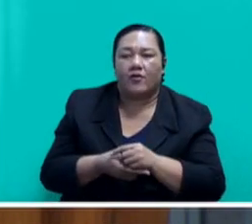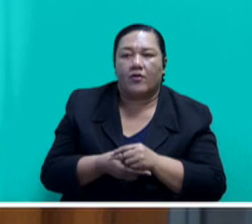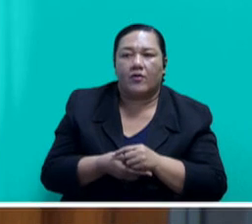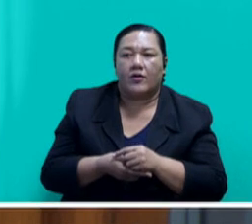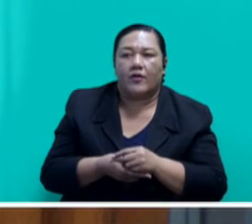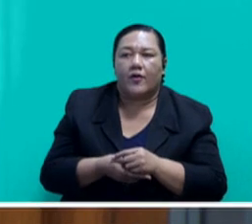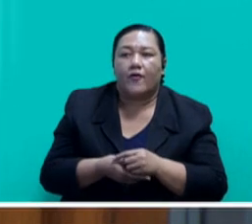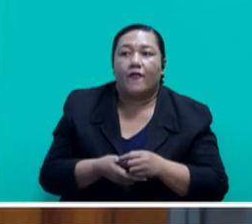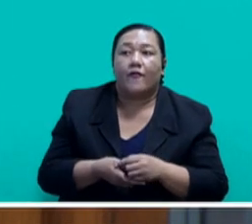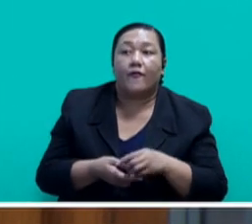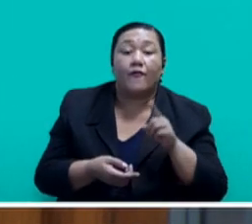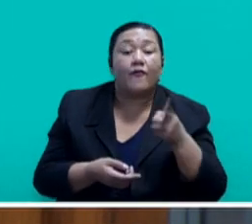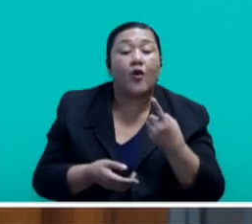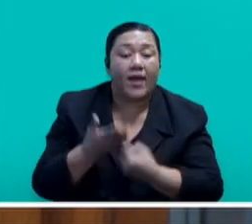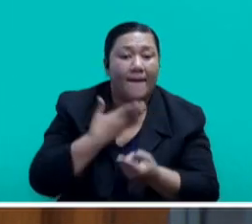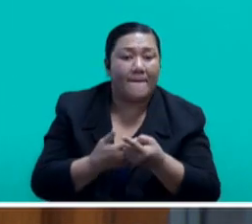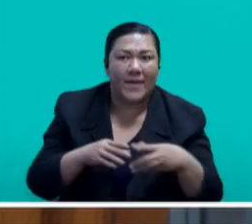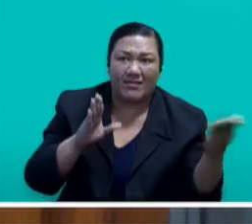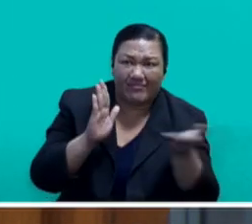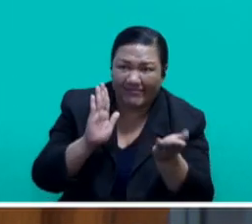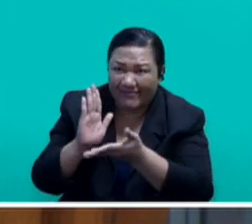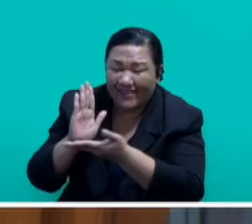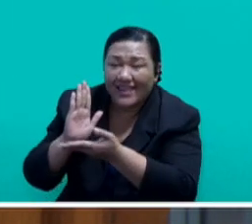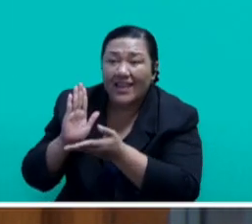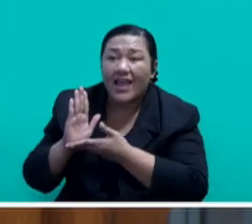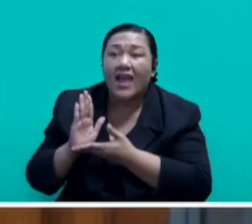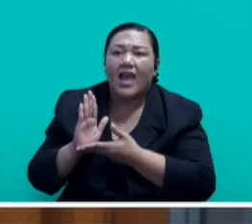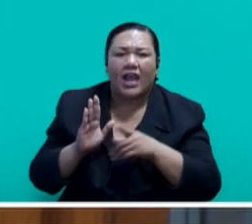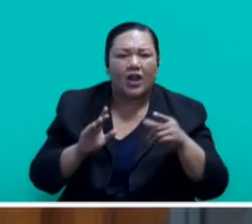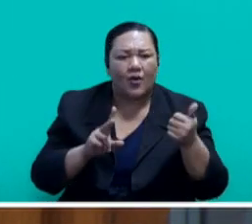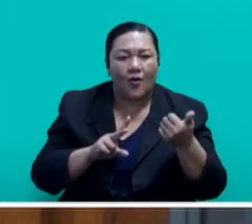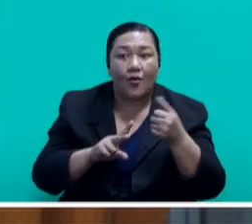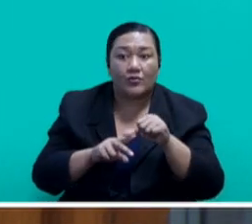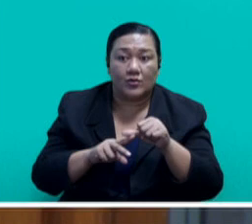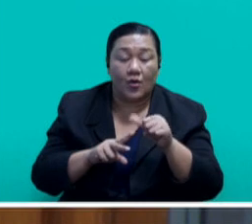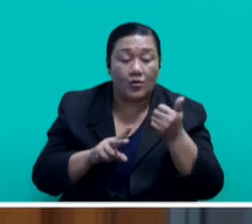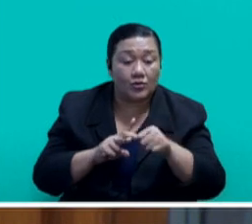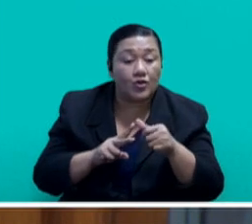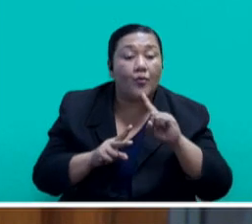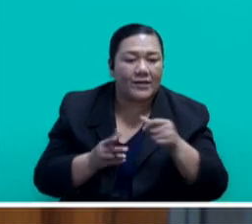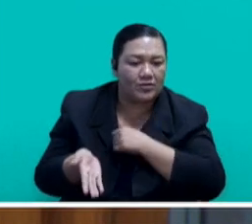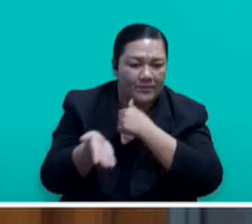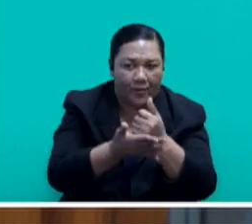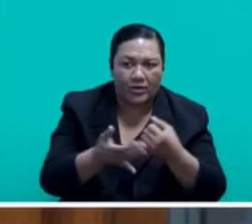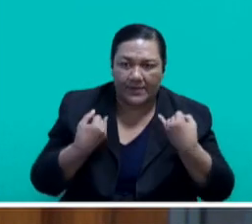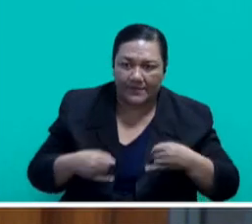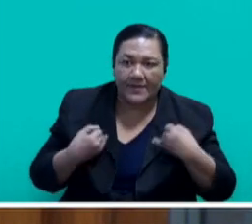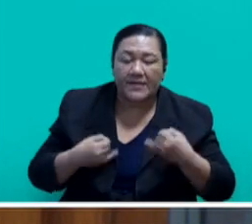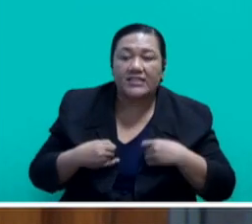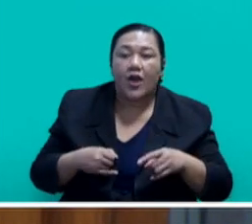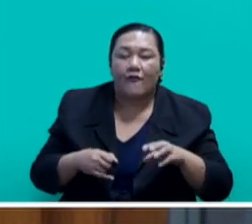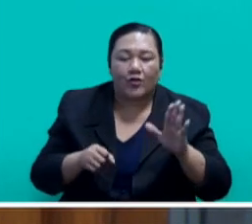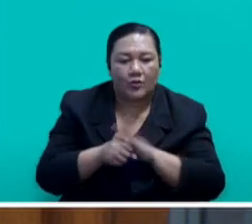deforestation and degradations, RED+, which will be used to support the implementation phase of the emission